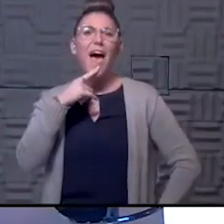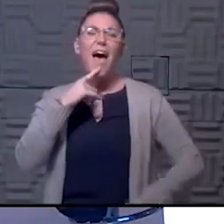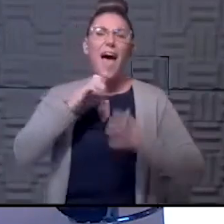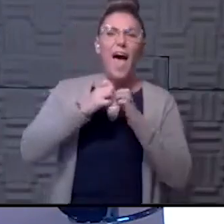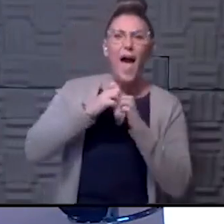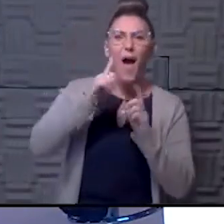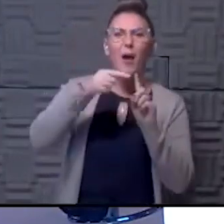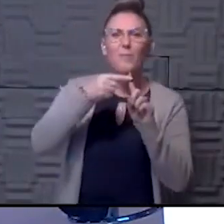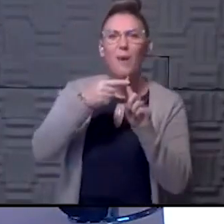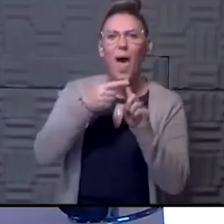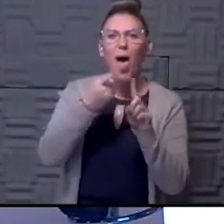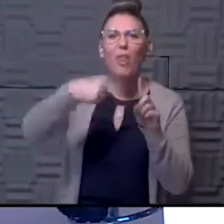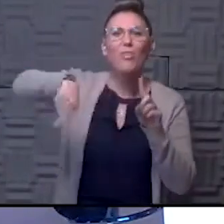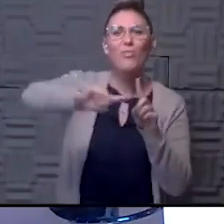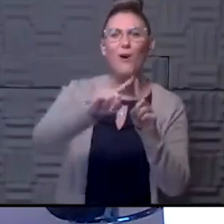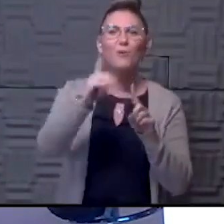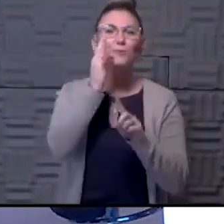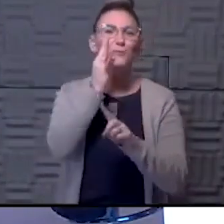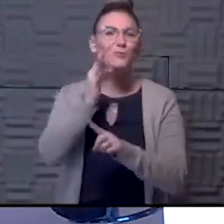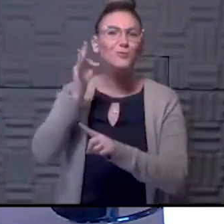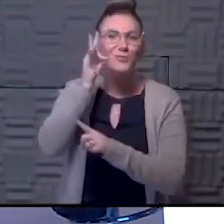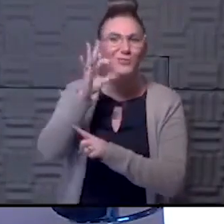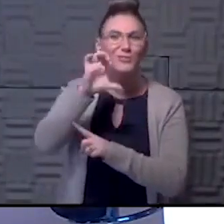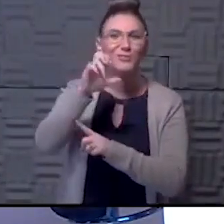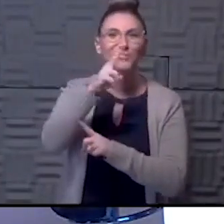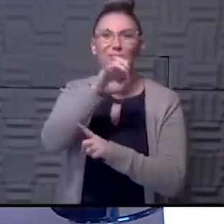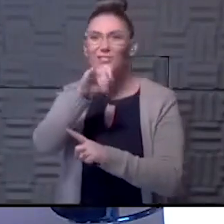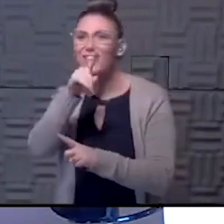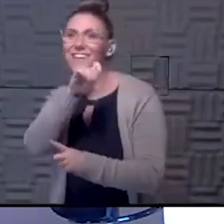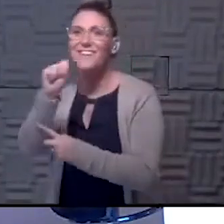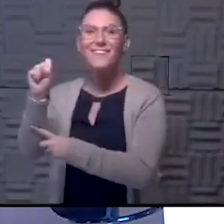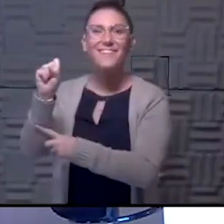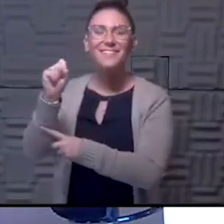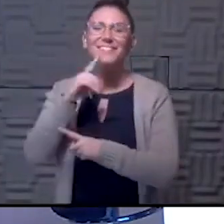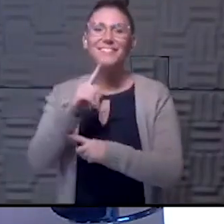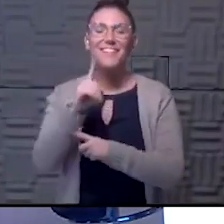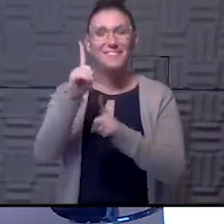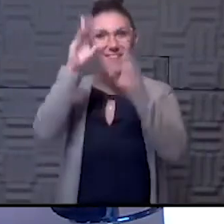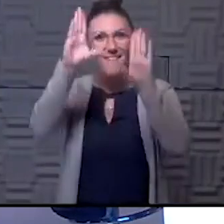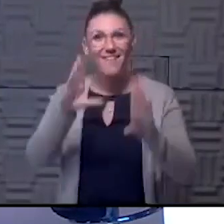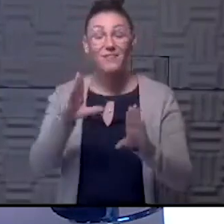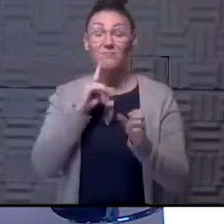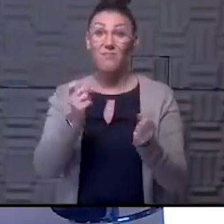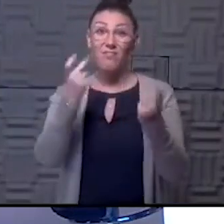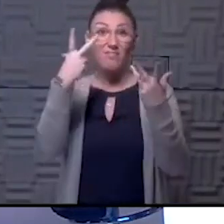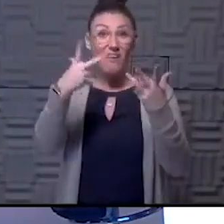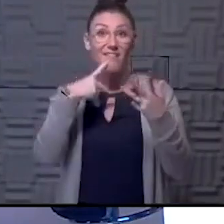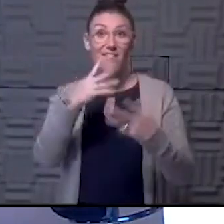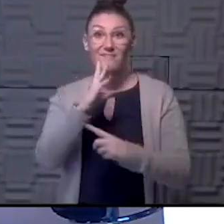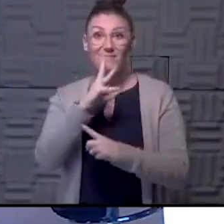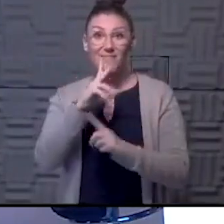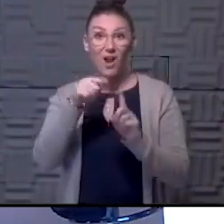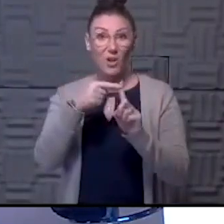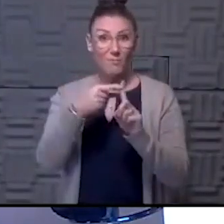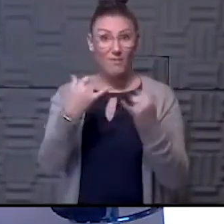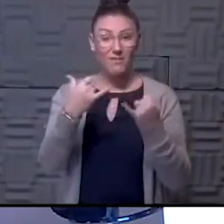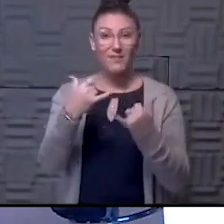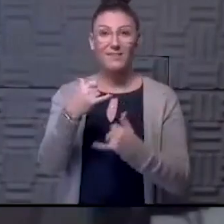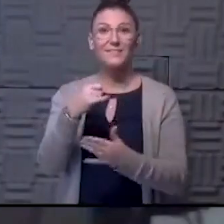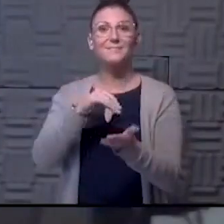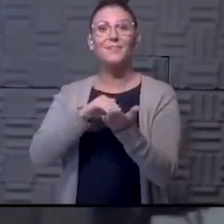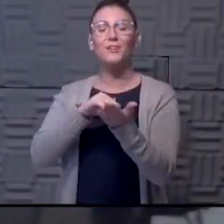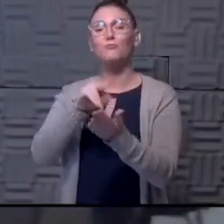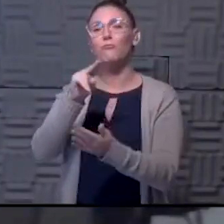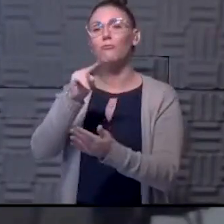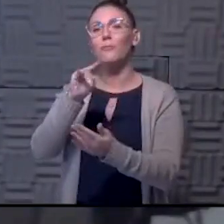those Chiefs? All right, it's awesome. Hey, we have a lot to talk about today. Dr. Nathan Barr,